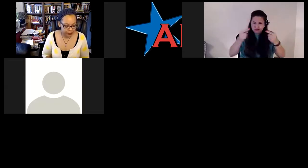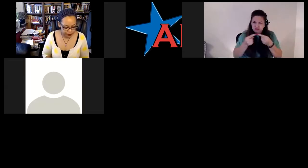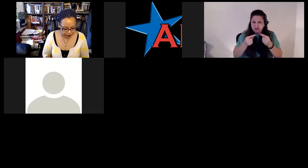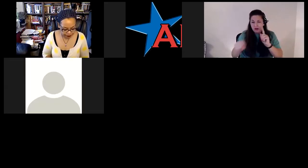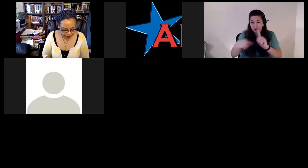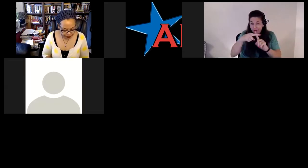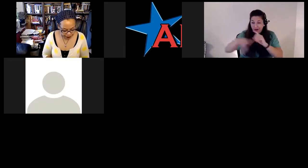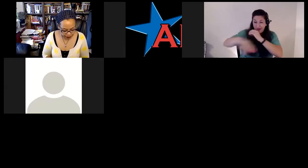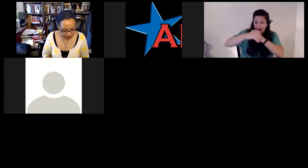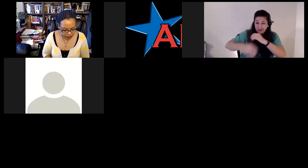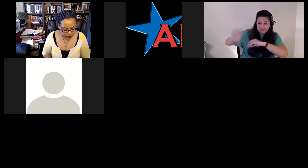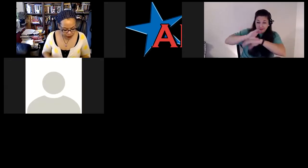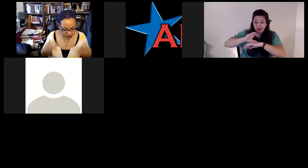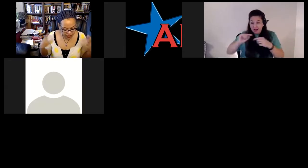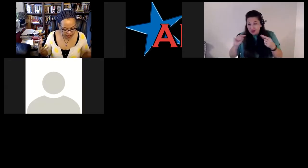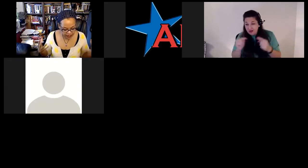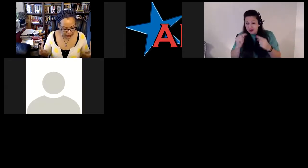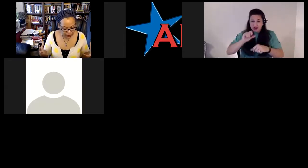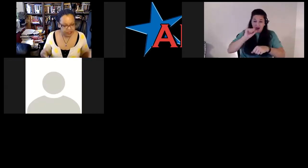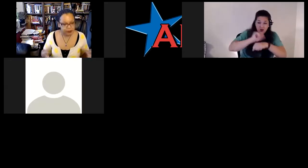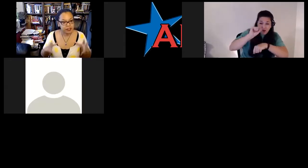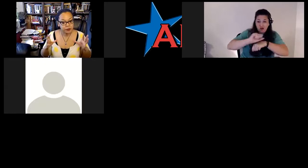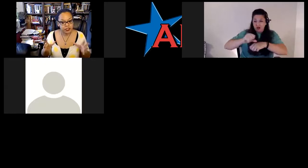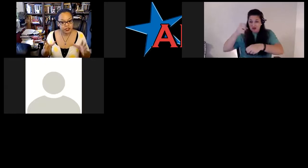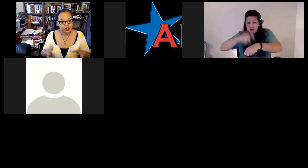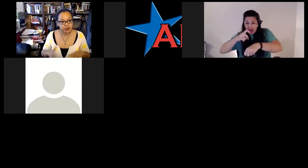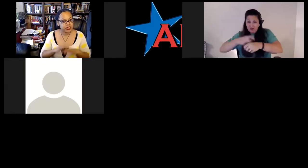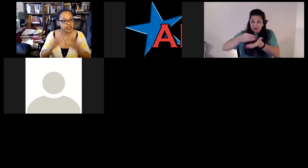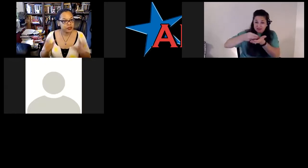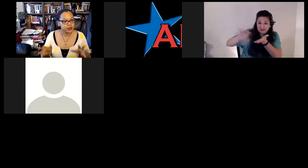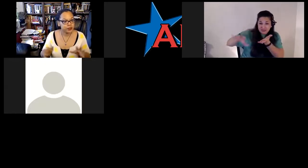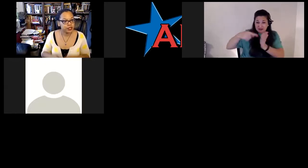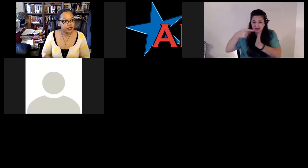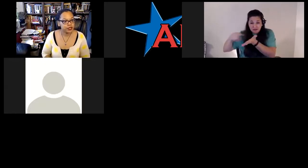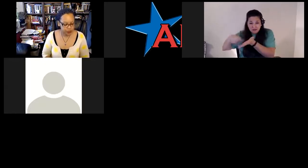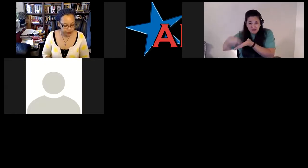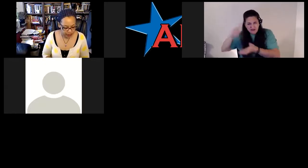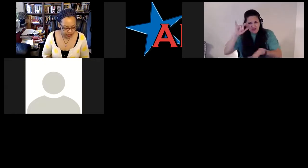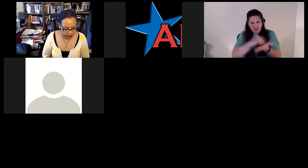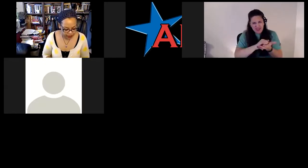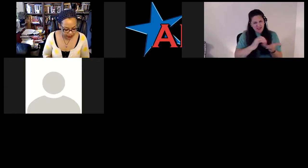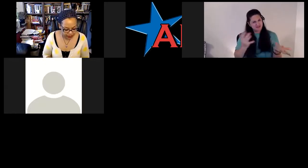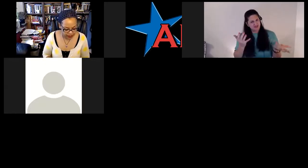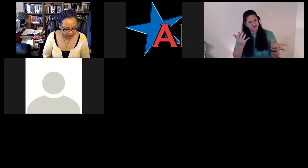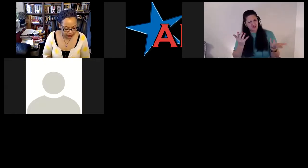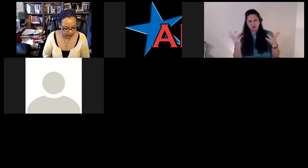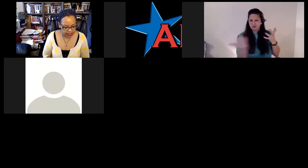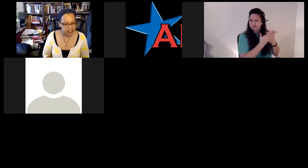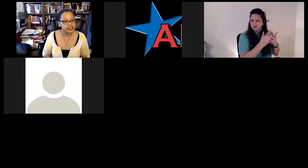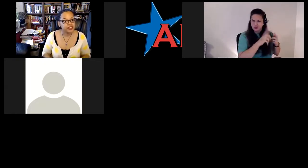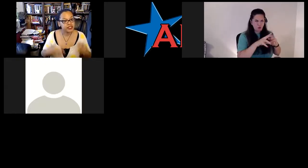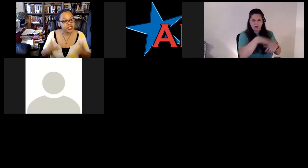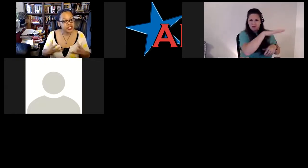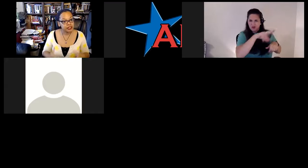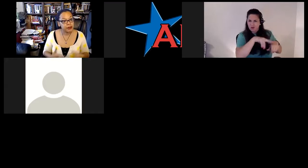it. So with racialized ableism, and then I'm going to go to just like a pure sort of question answer period, unless there's something else,